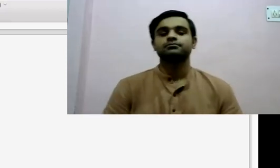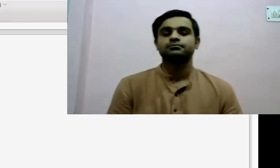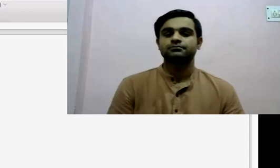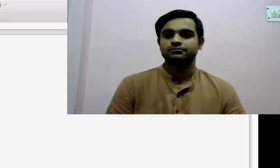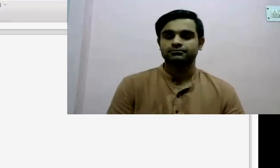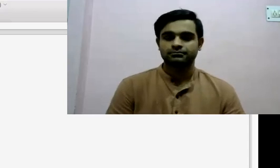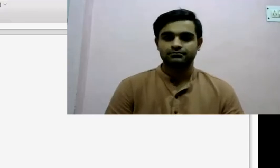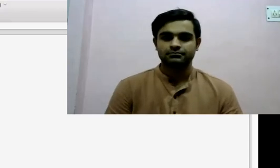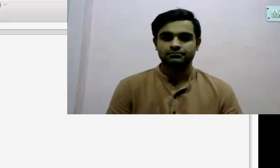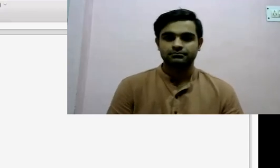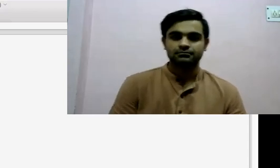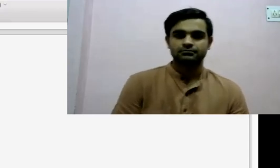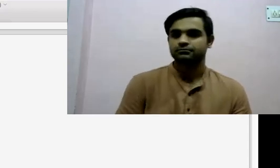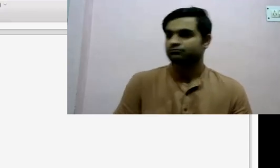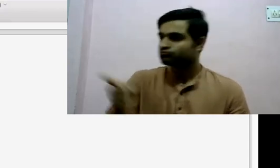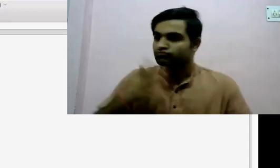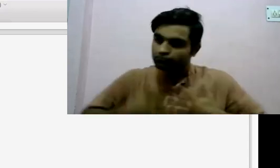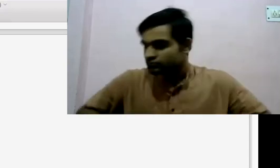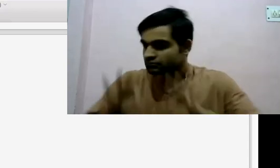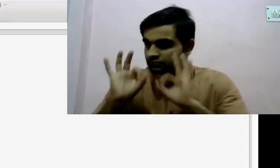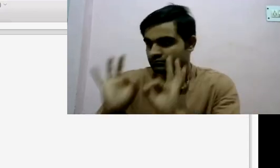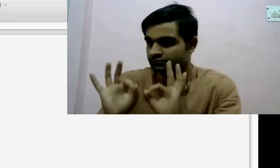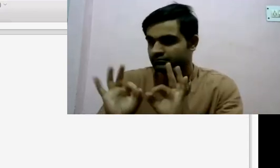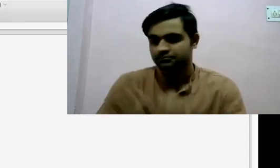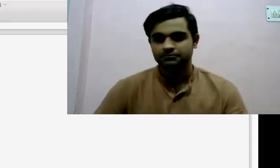Okay. Are you okay?